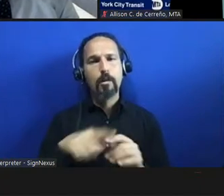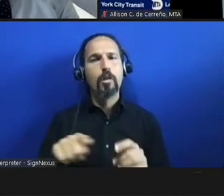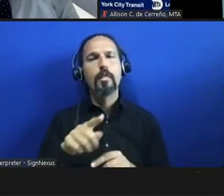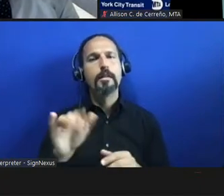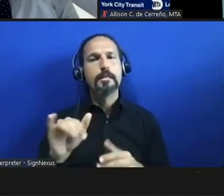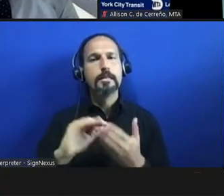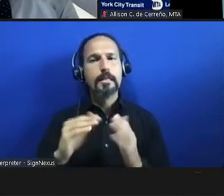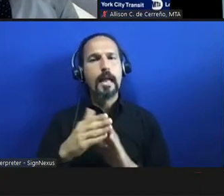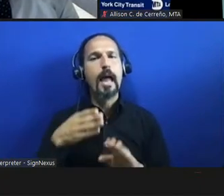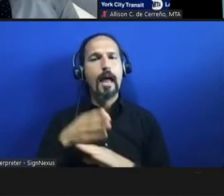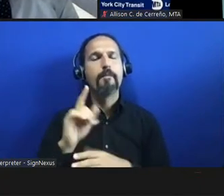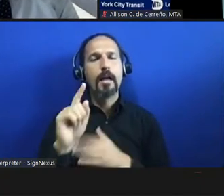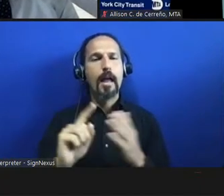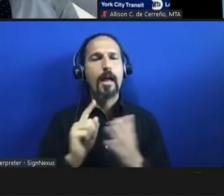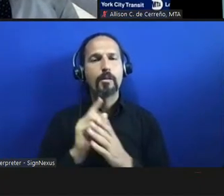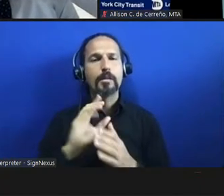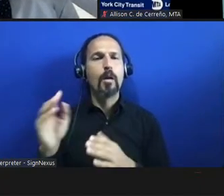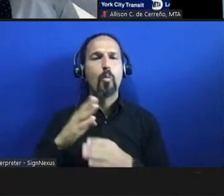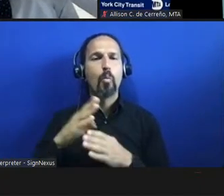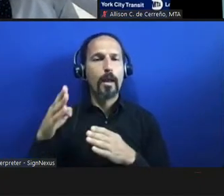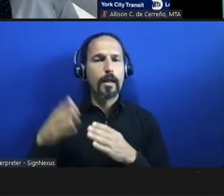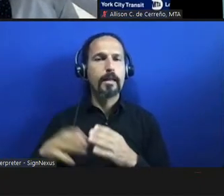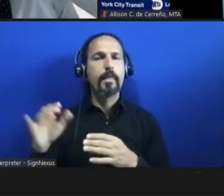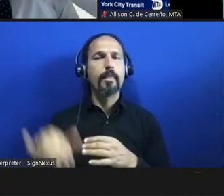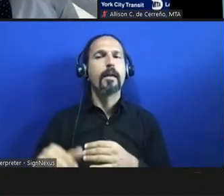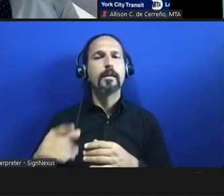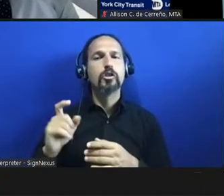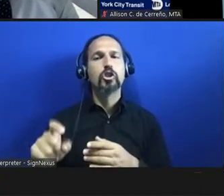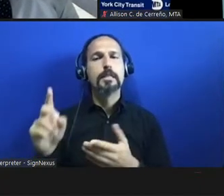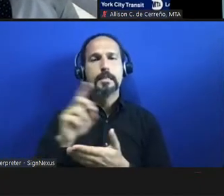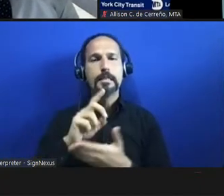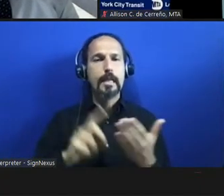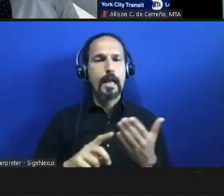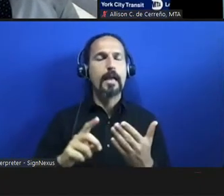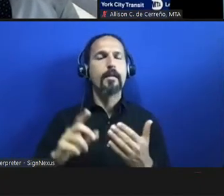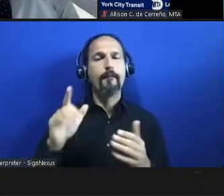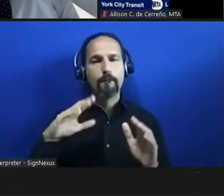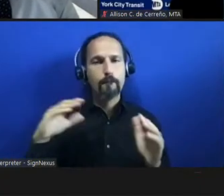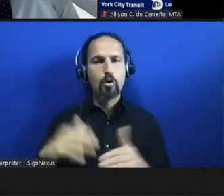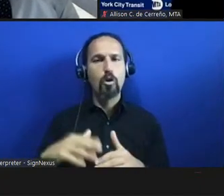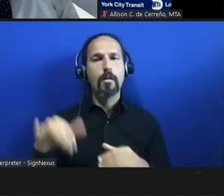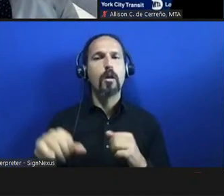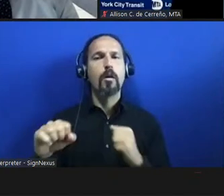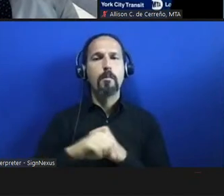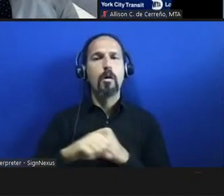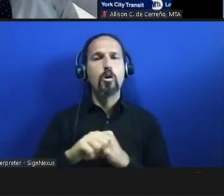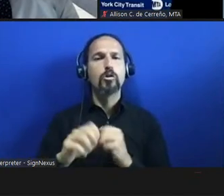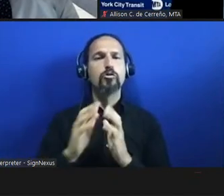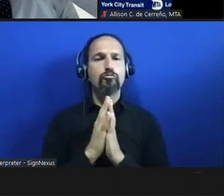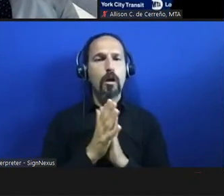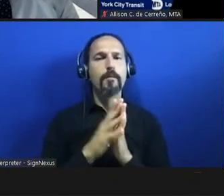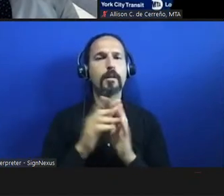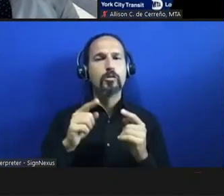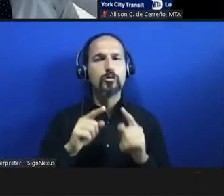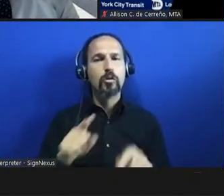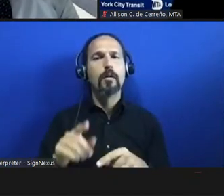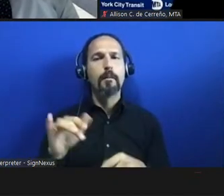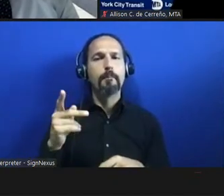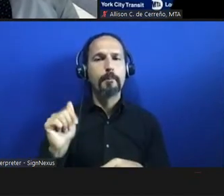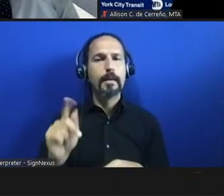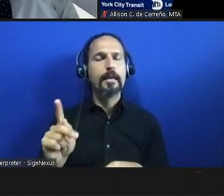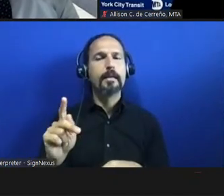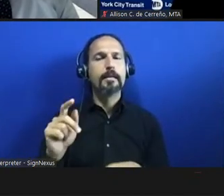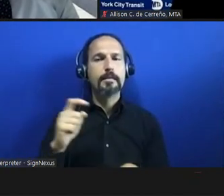after hours and weekends congestion prices should be designed to focus on Commercial traffic during Peak business congestion hours